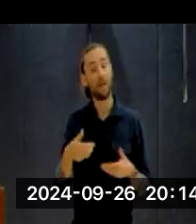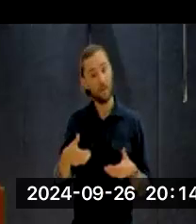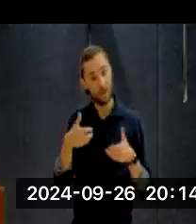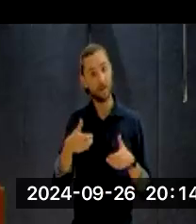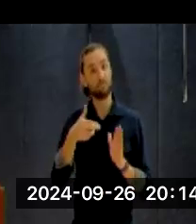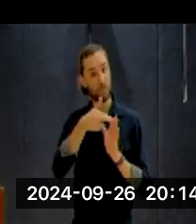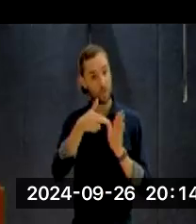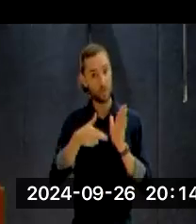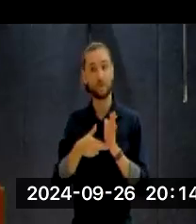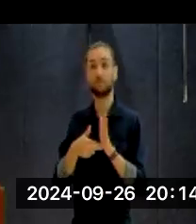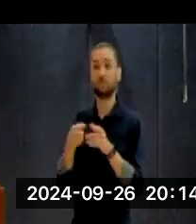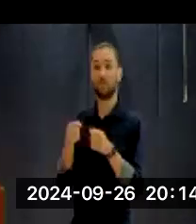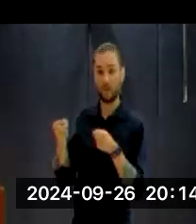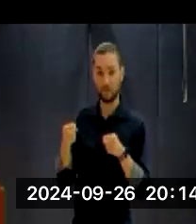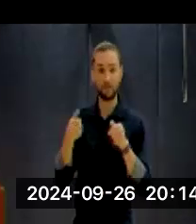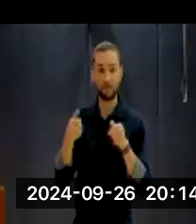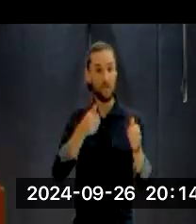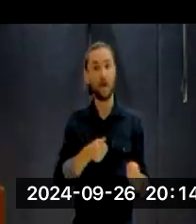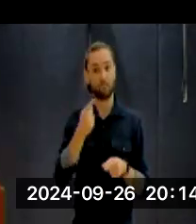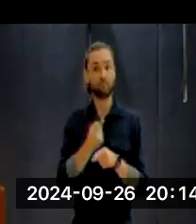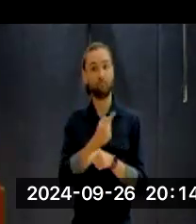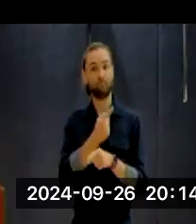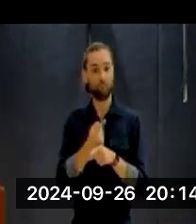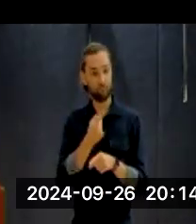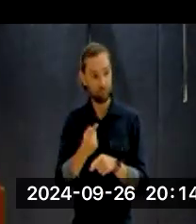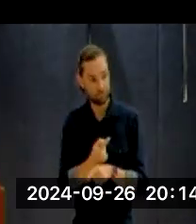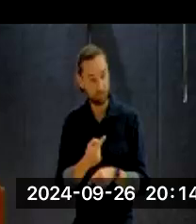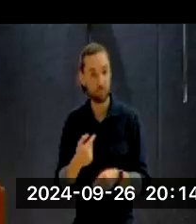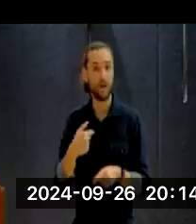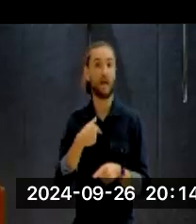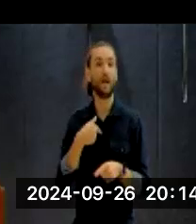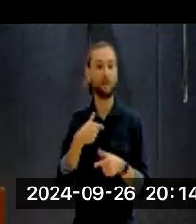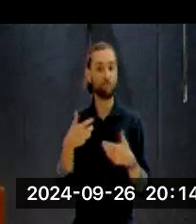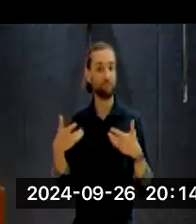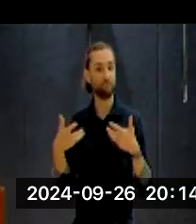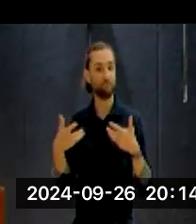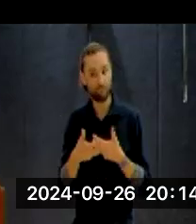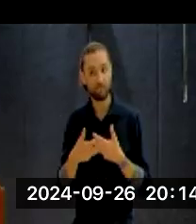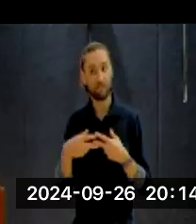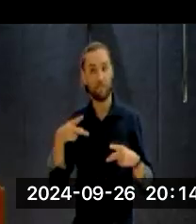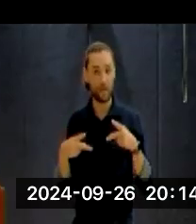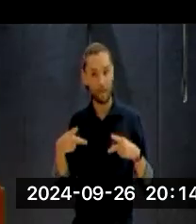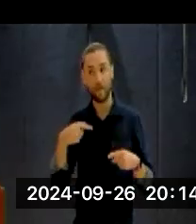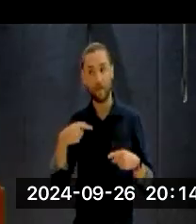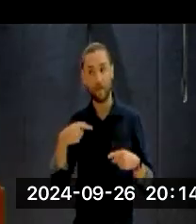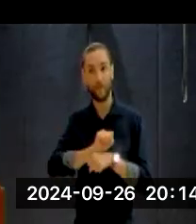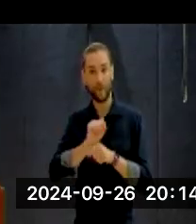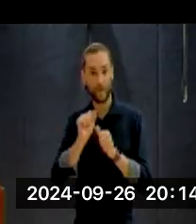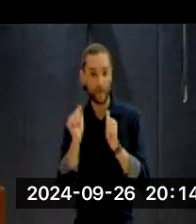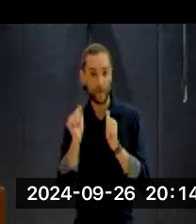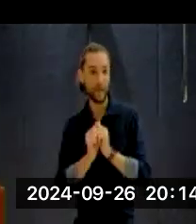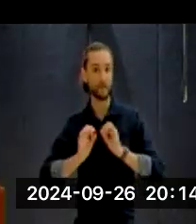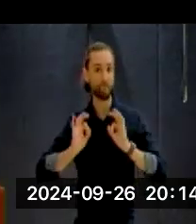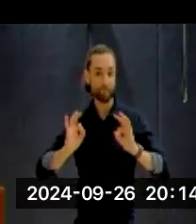and regulations. I want to make sure that I'm working well with the people that I have to work well with, be it